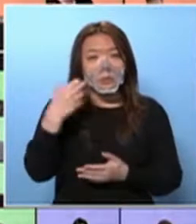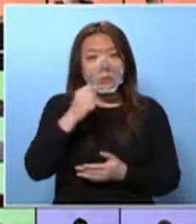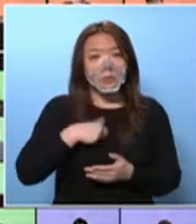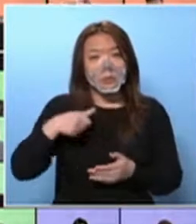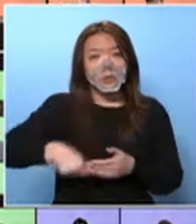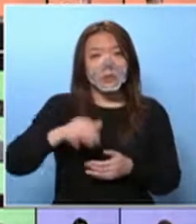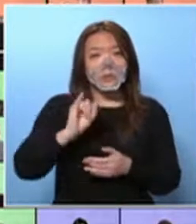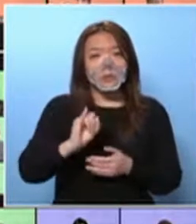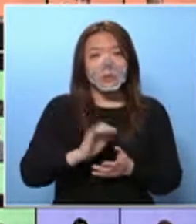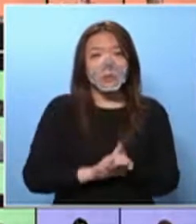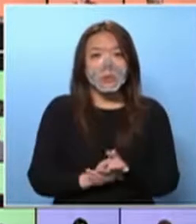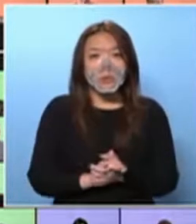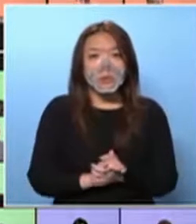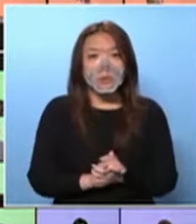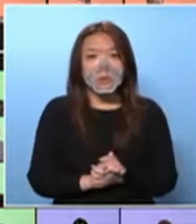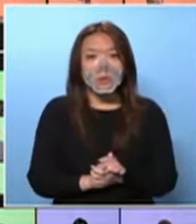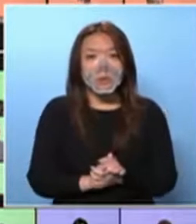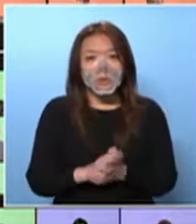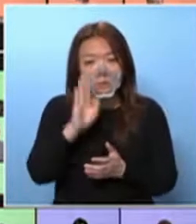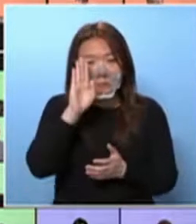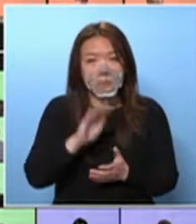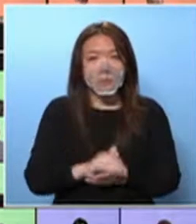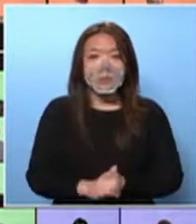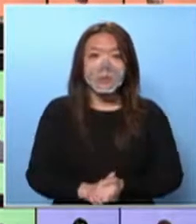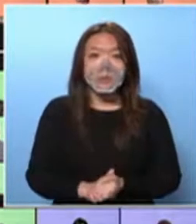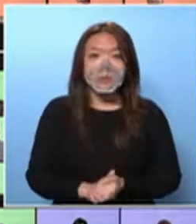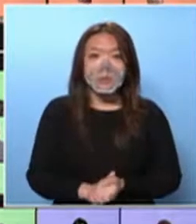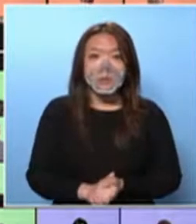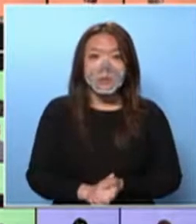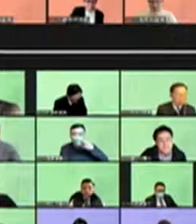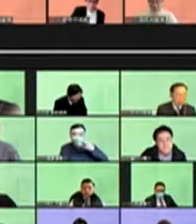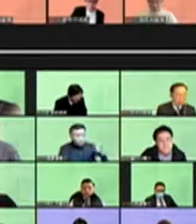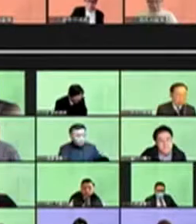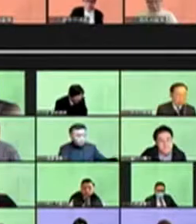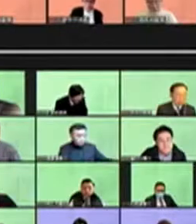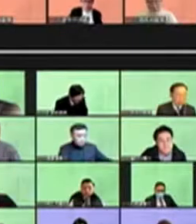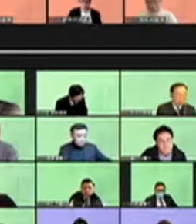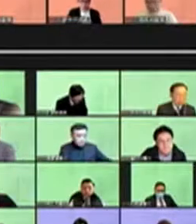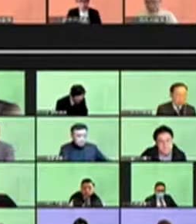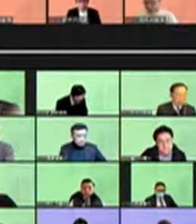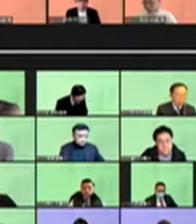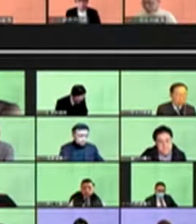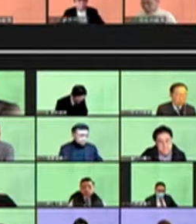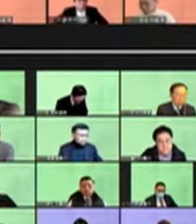My apologies, I pressed the wrong button, President. I will lower my hand.